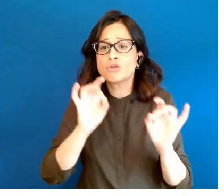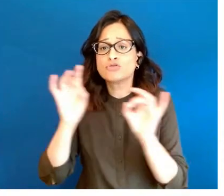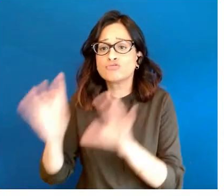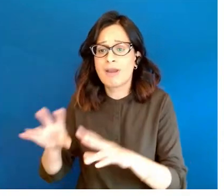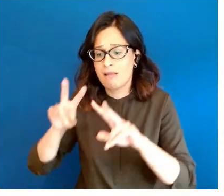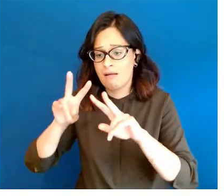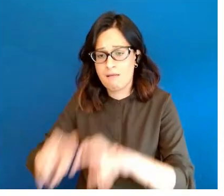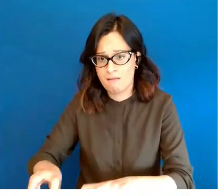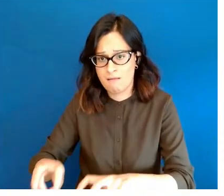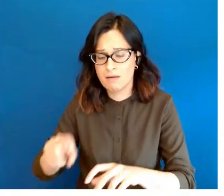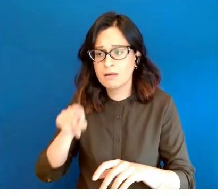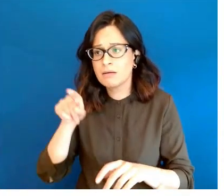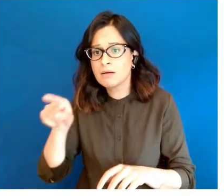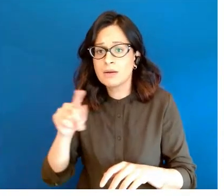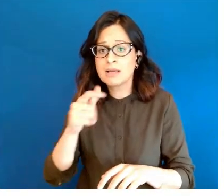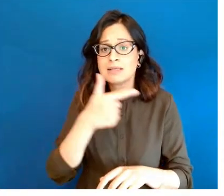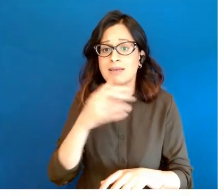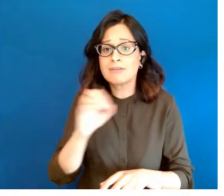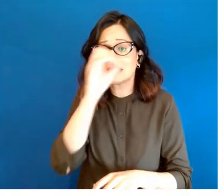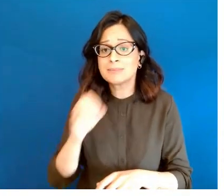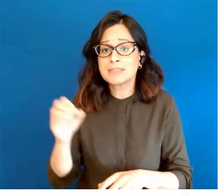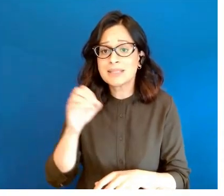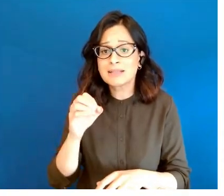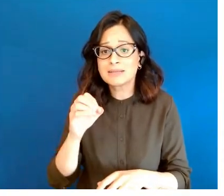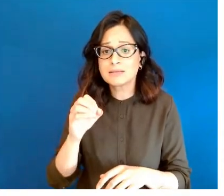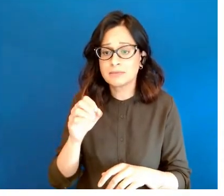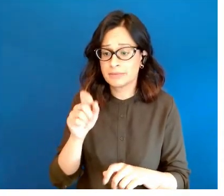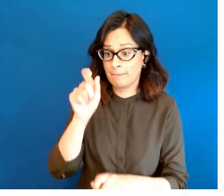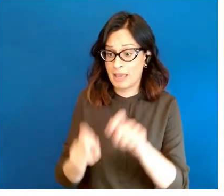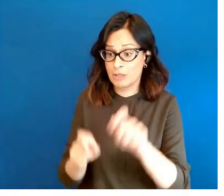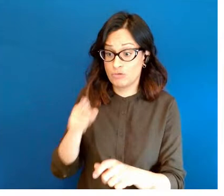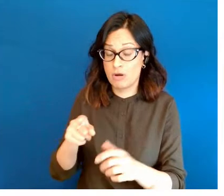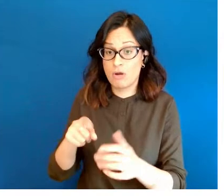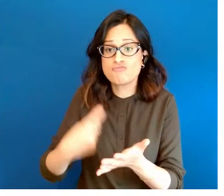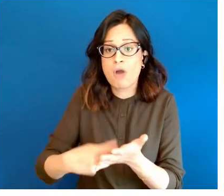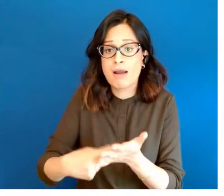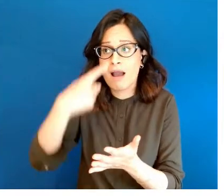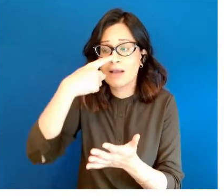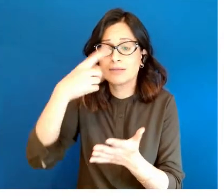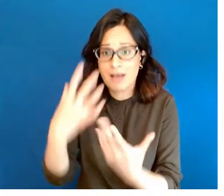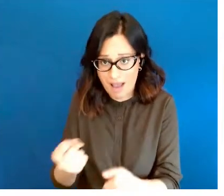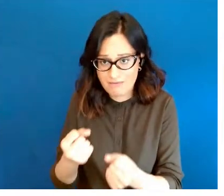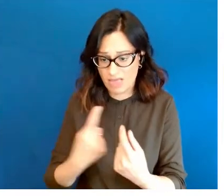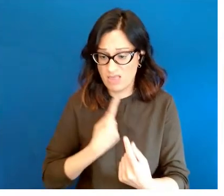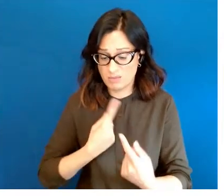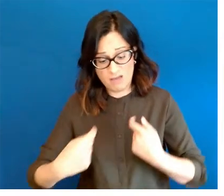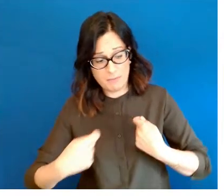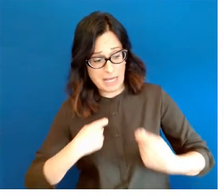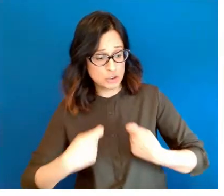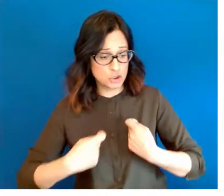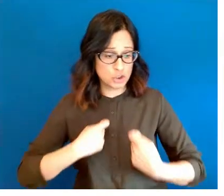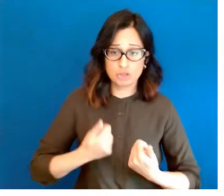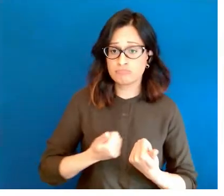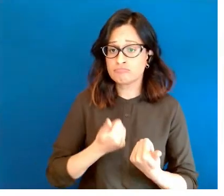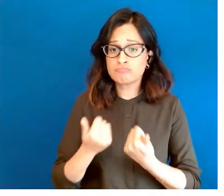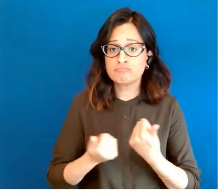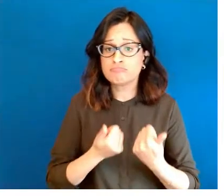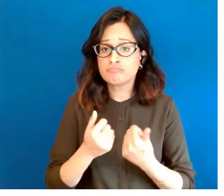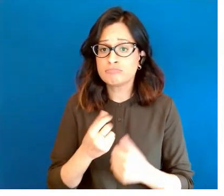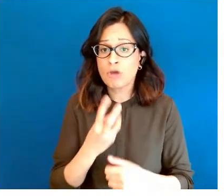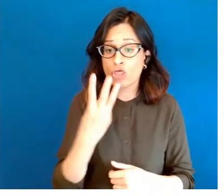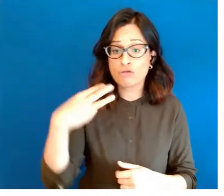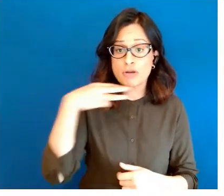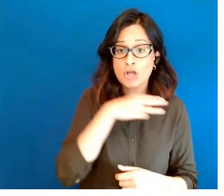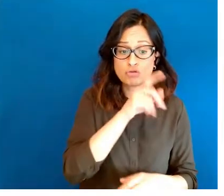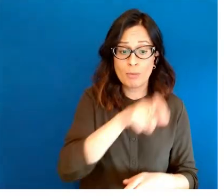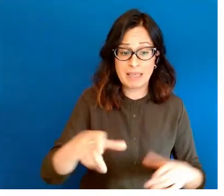where 70% of patients with rhinitis self-manage. So of these 300 patients who were interviewed